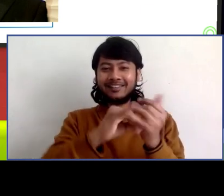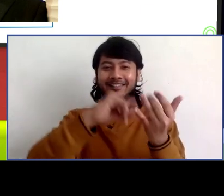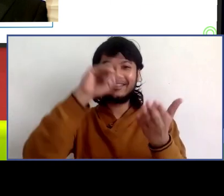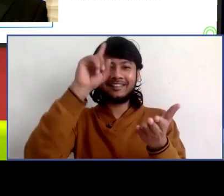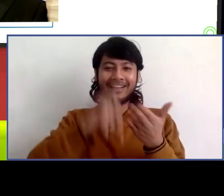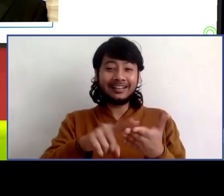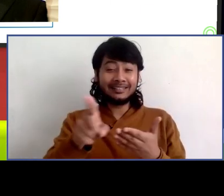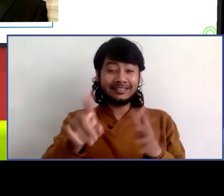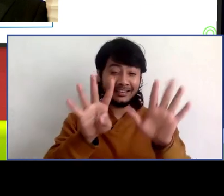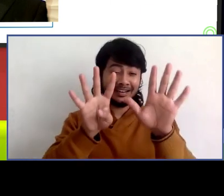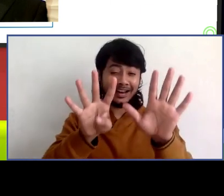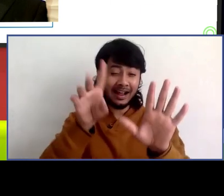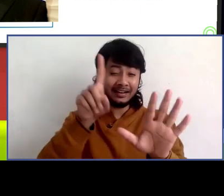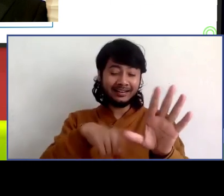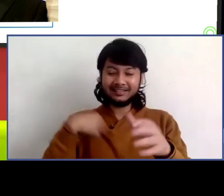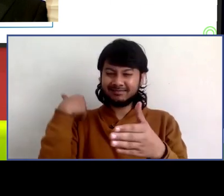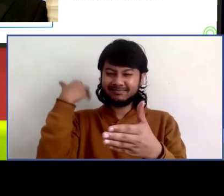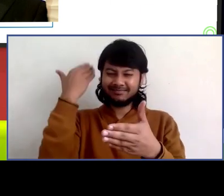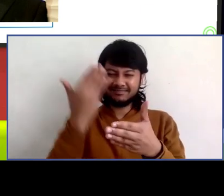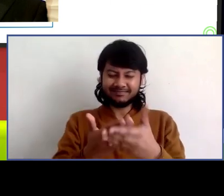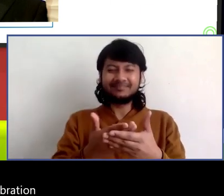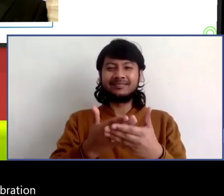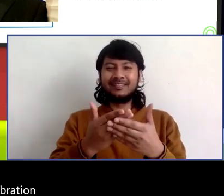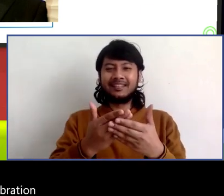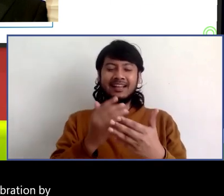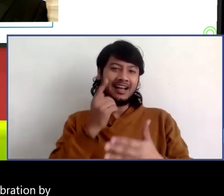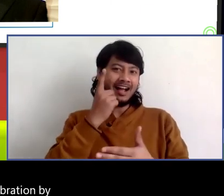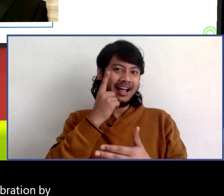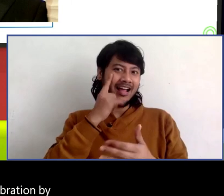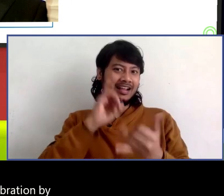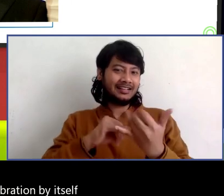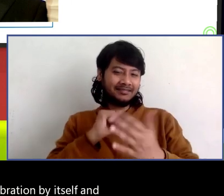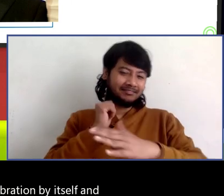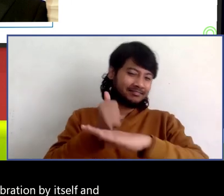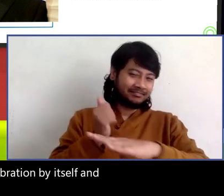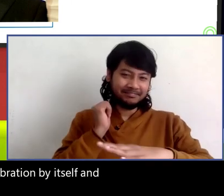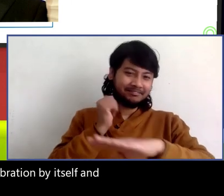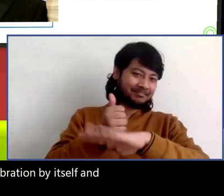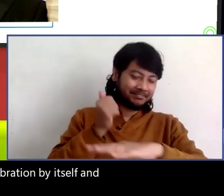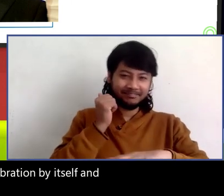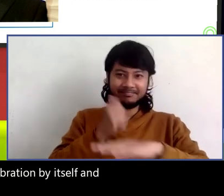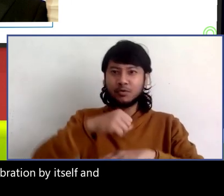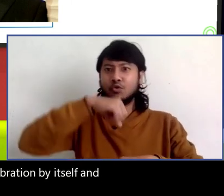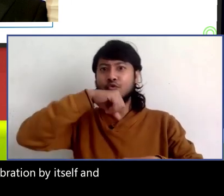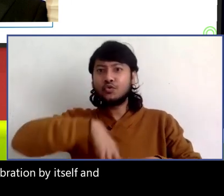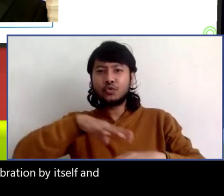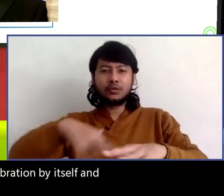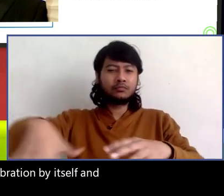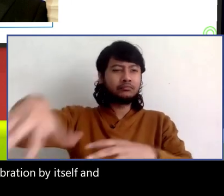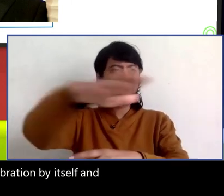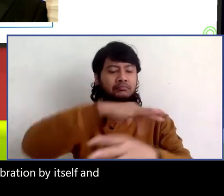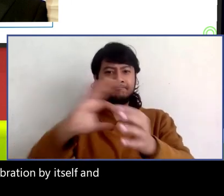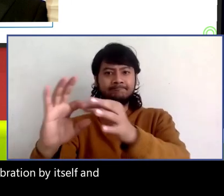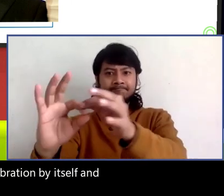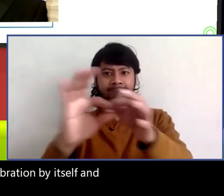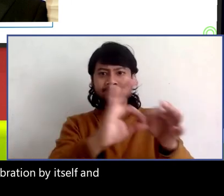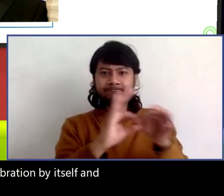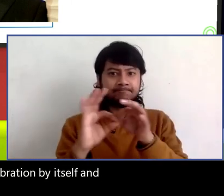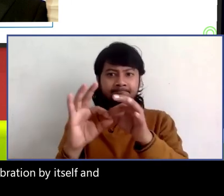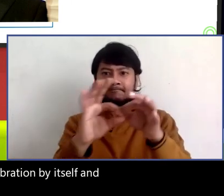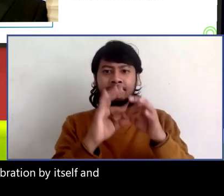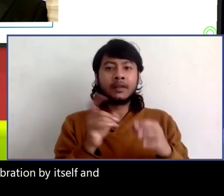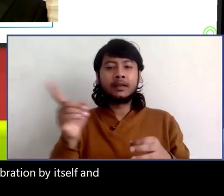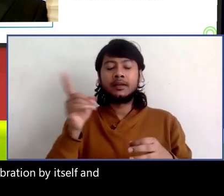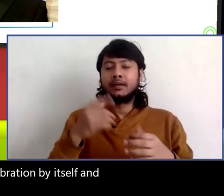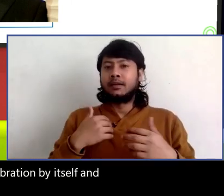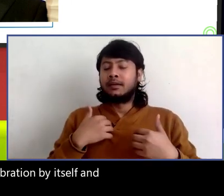9 years is a celebration by itself. And taking it to the youth has been one of his passion. And this